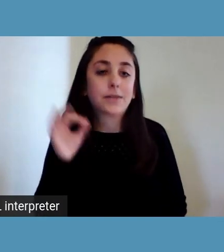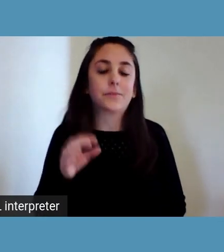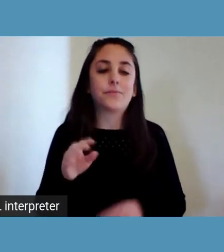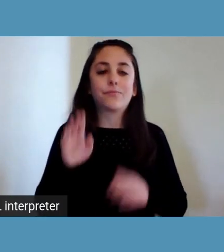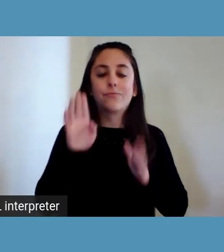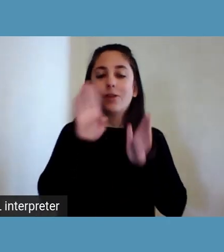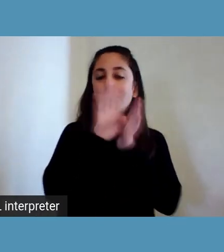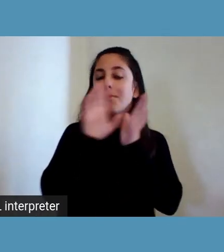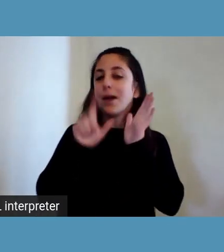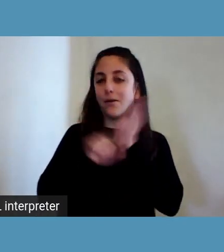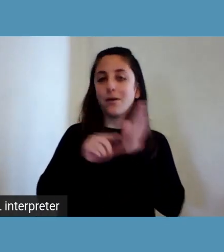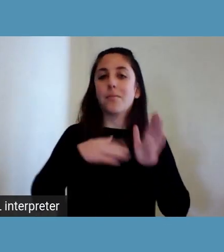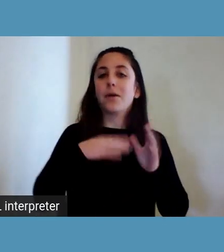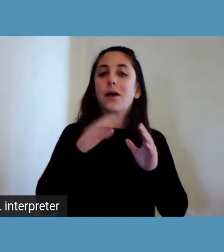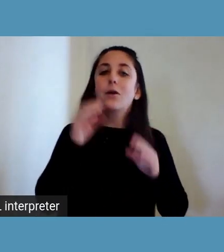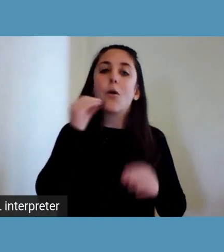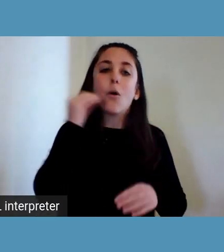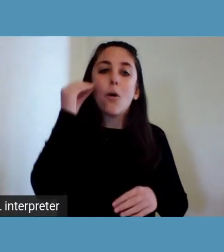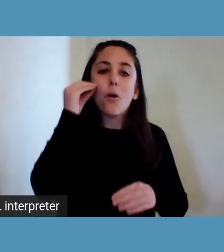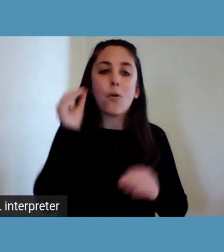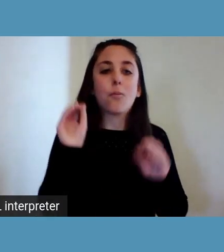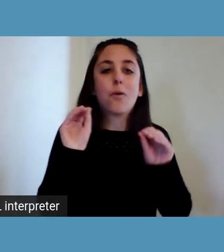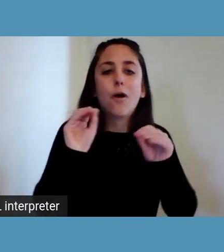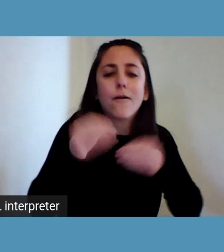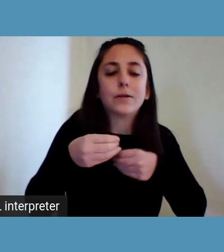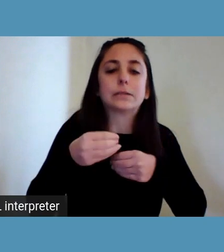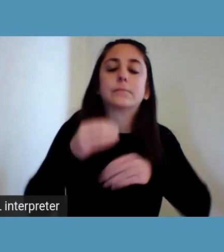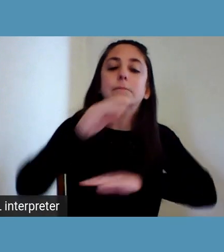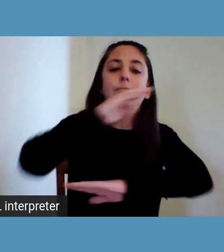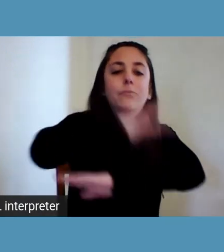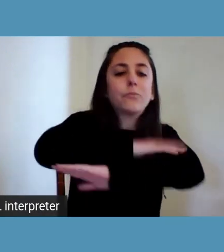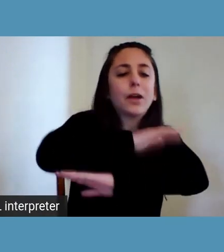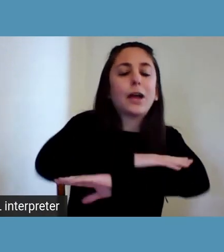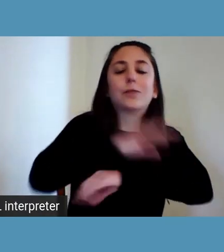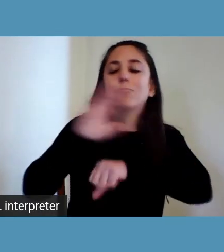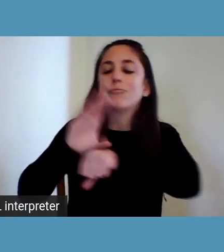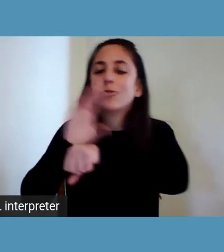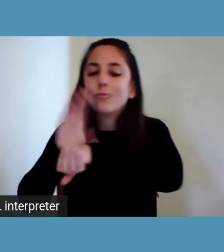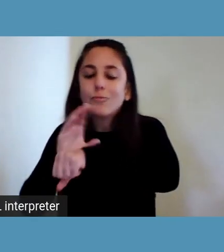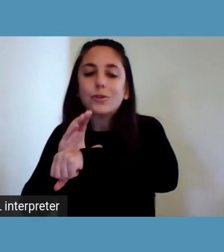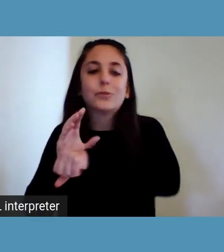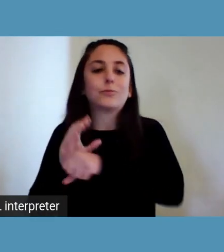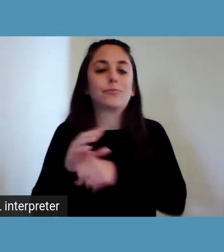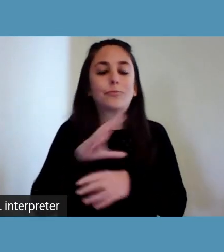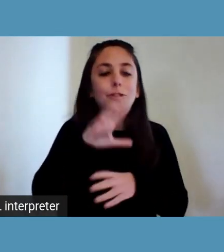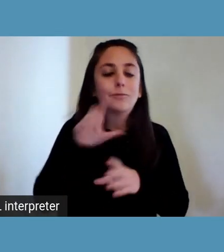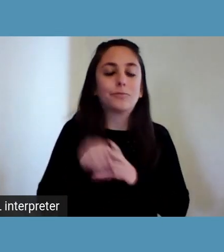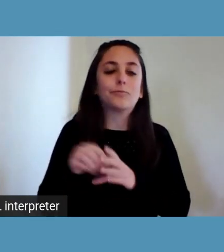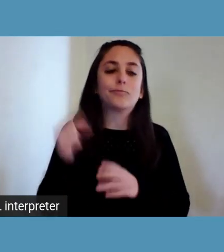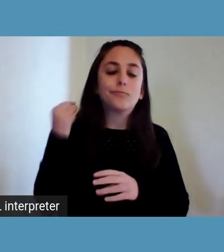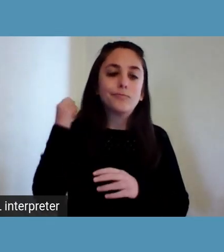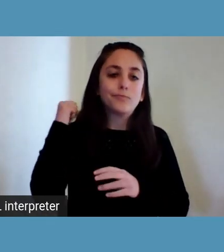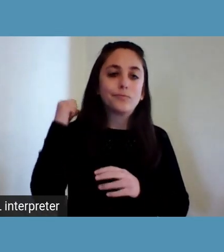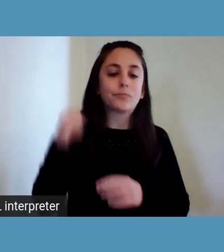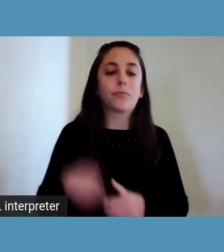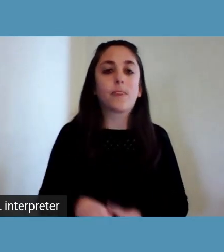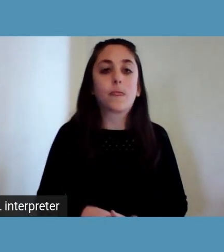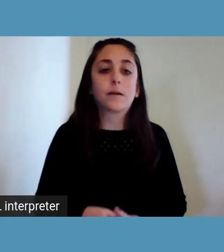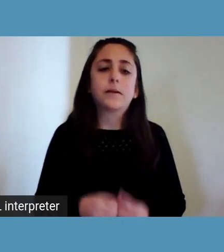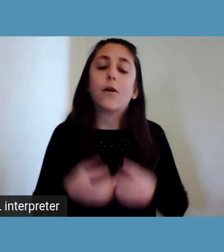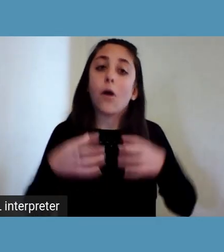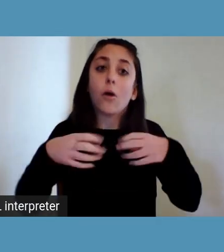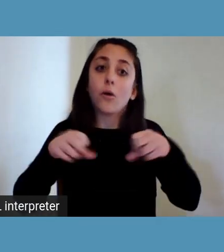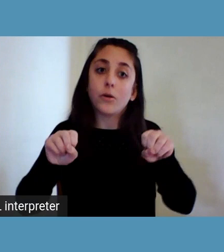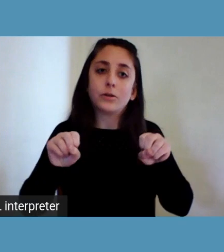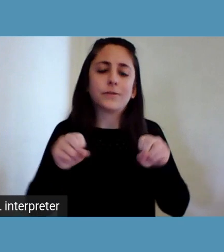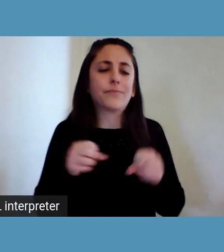home office, which consists of a desk and a few computers behind me. As the host for today's session, would like to convey a few things to